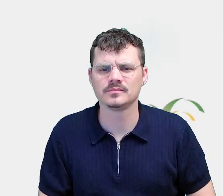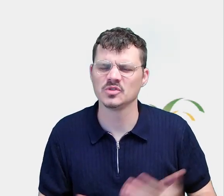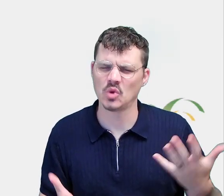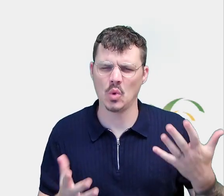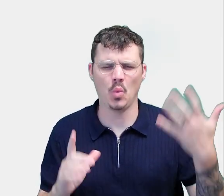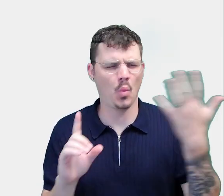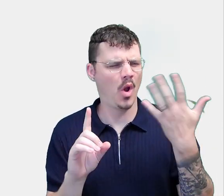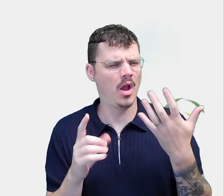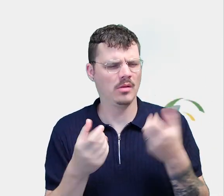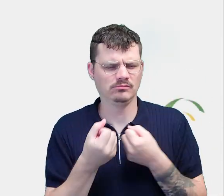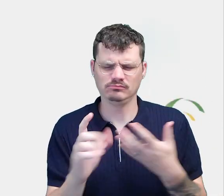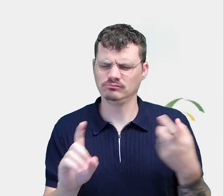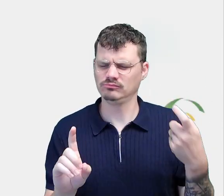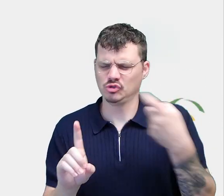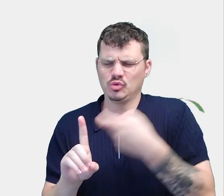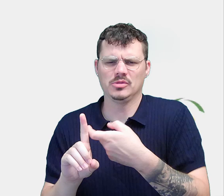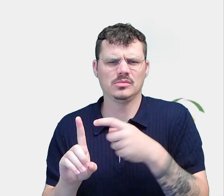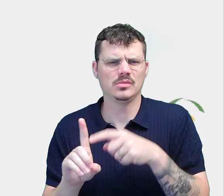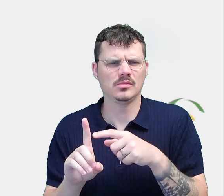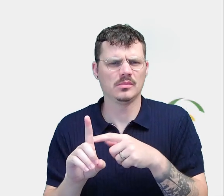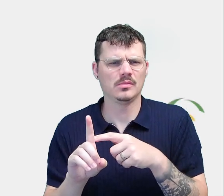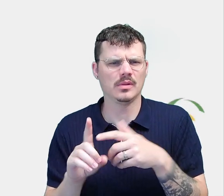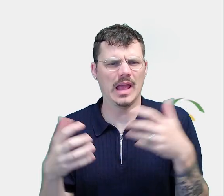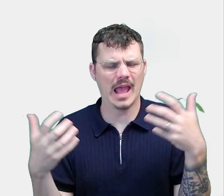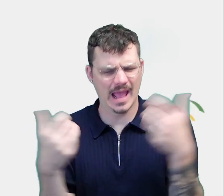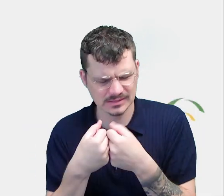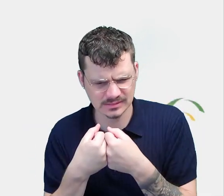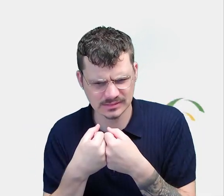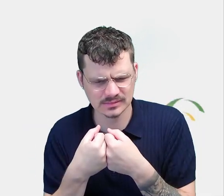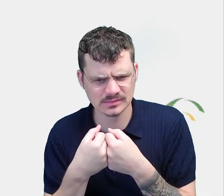What contributed to the accident?